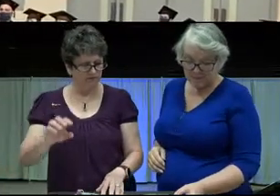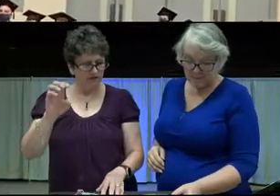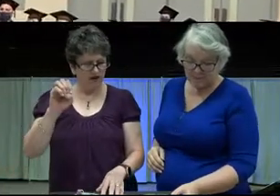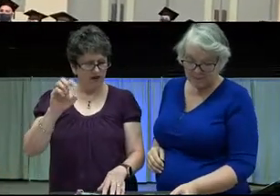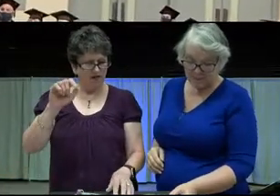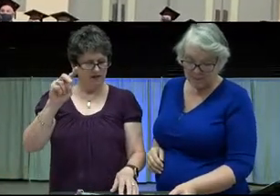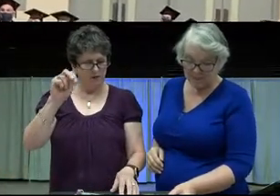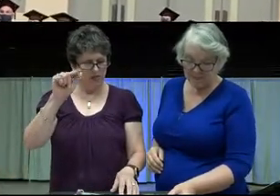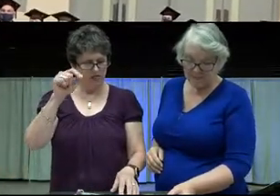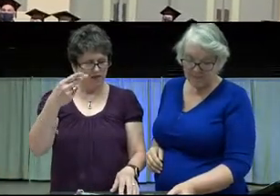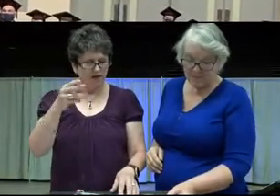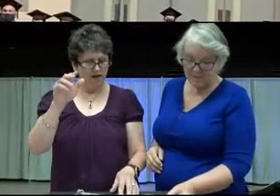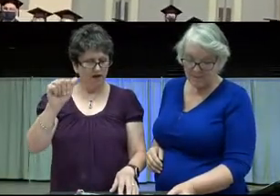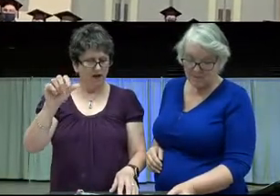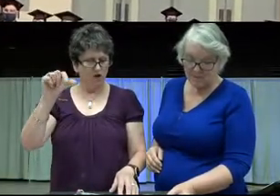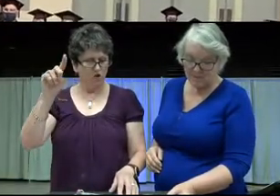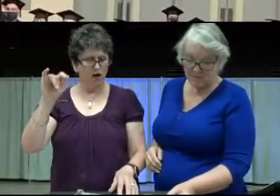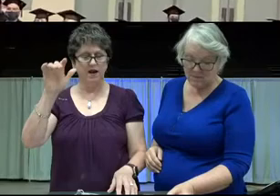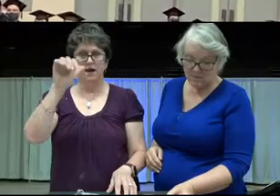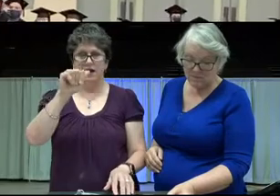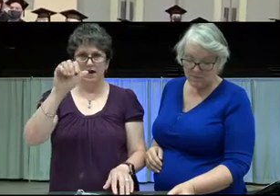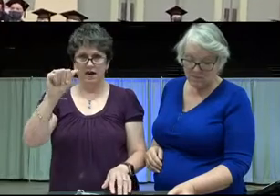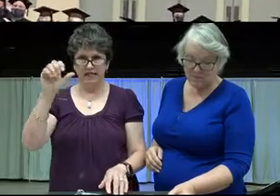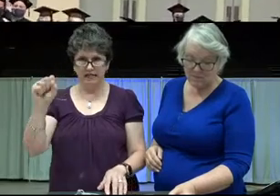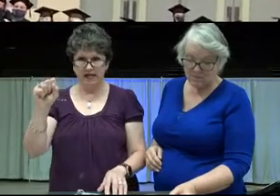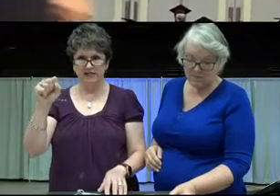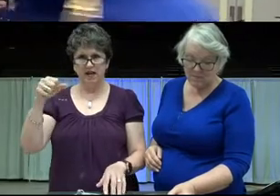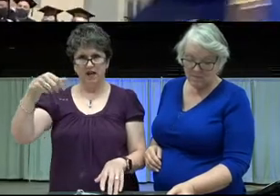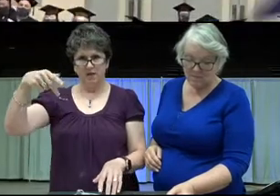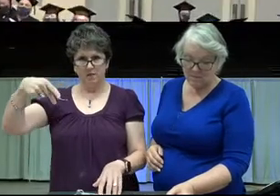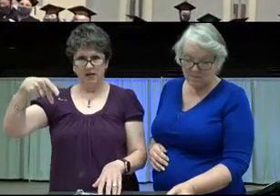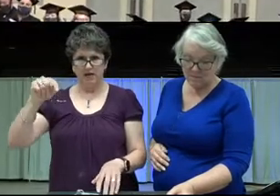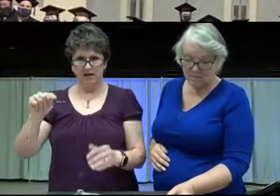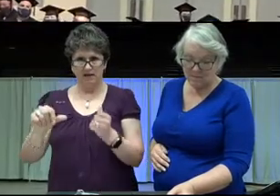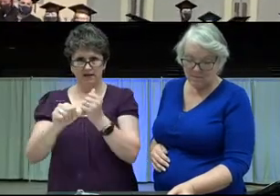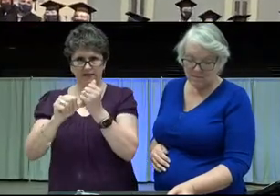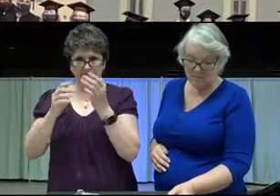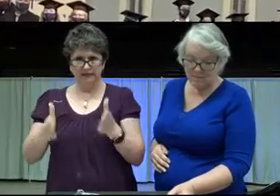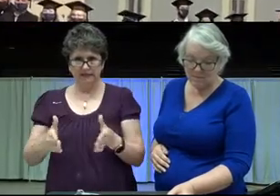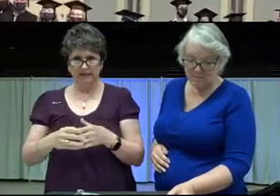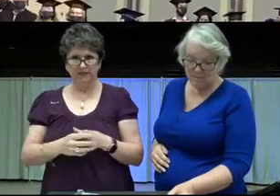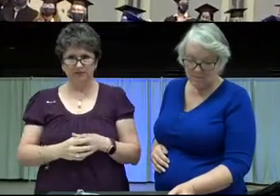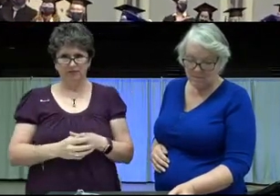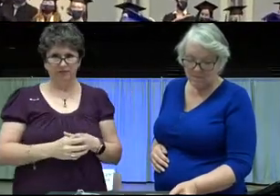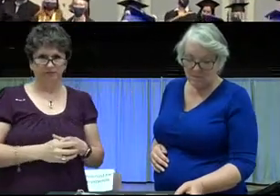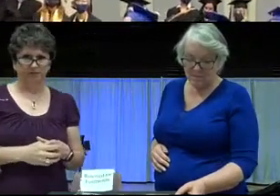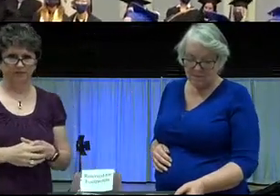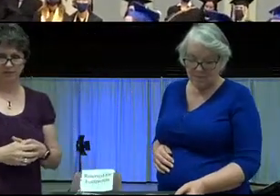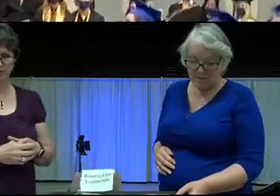Elizabeth A. Gray, Associate of Applied Science, Physical Therapist Assistant.